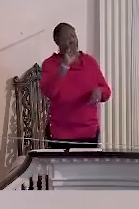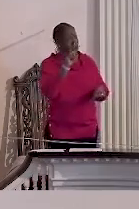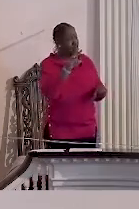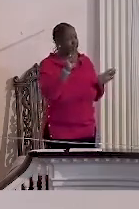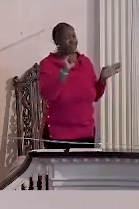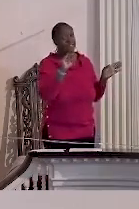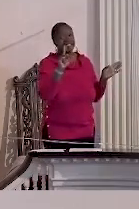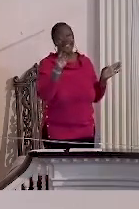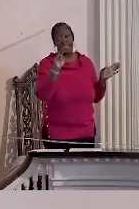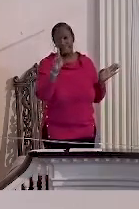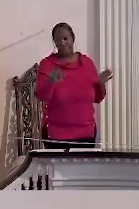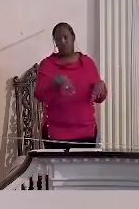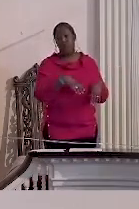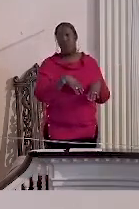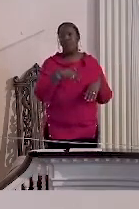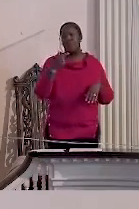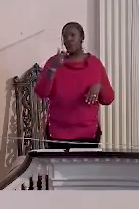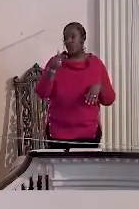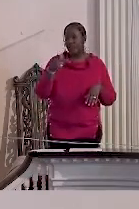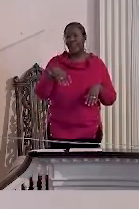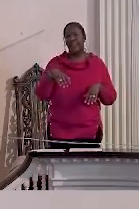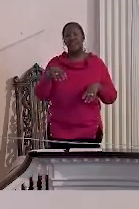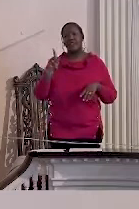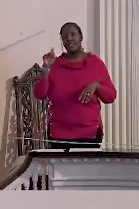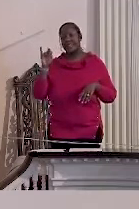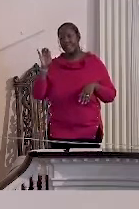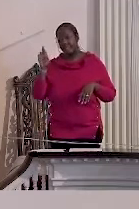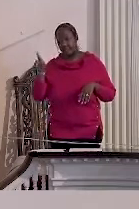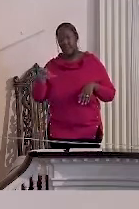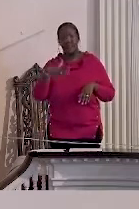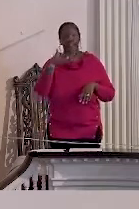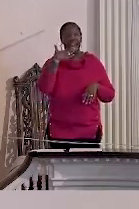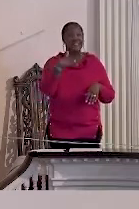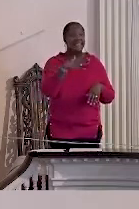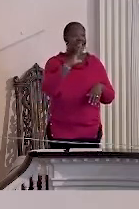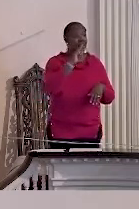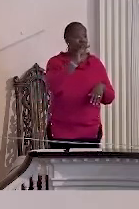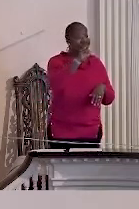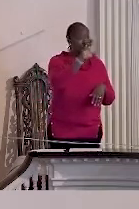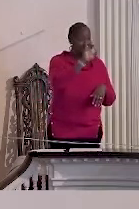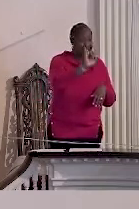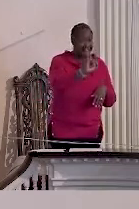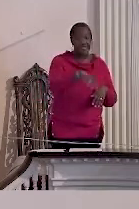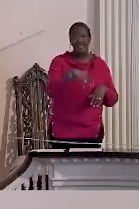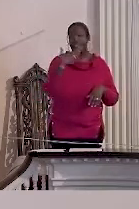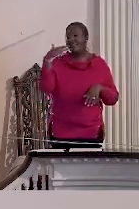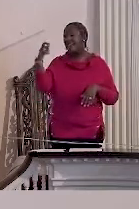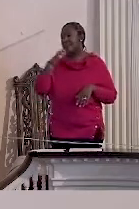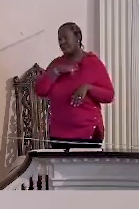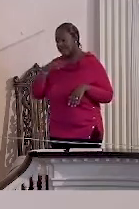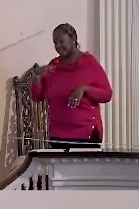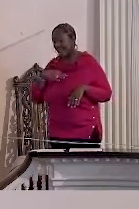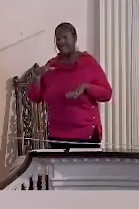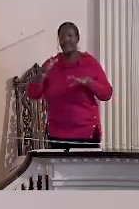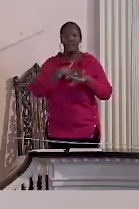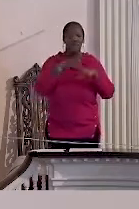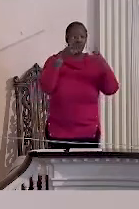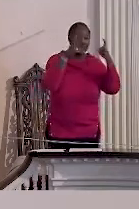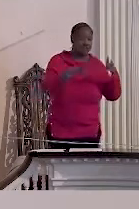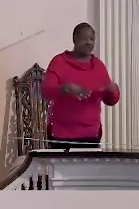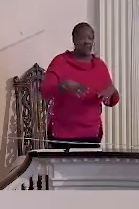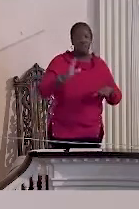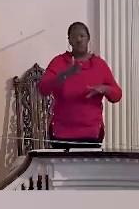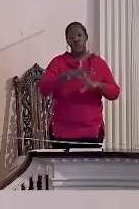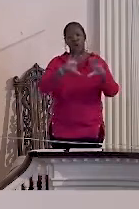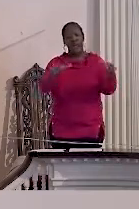Keithan, and Green. Thank you, Tracy Hughes Trotter. Thank you, All Souls staff, music directors,